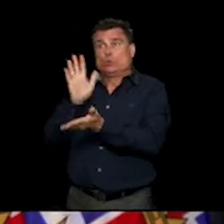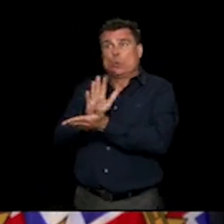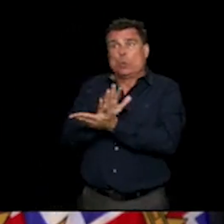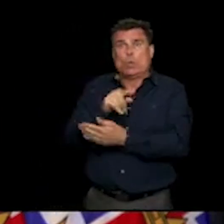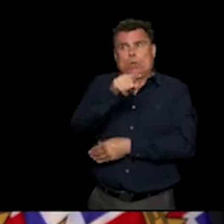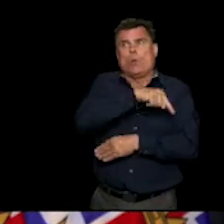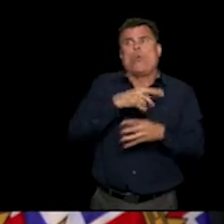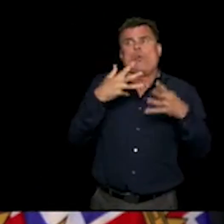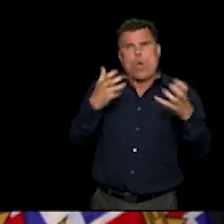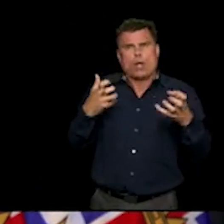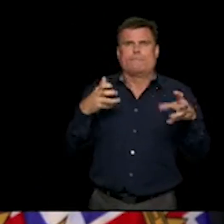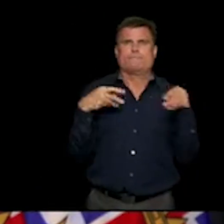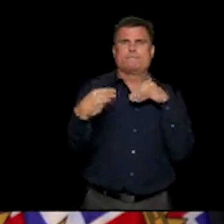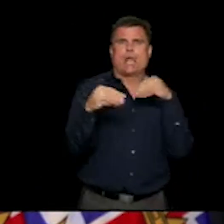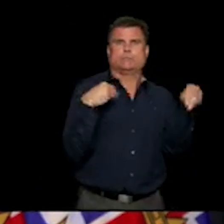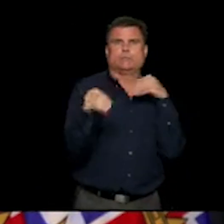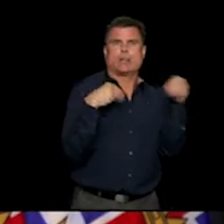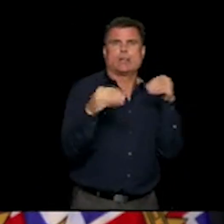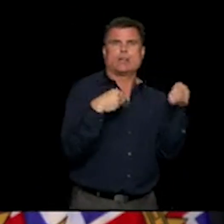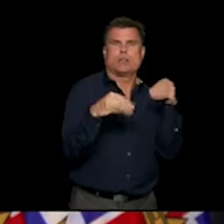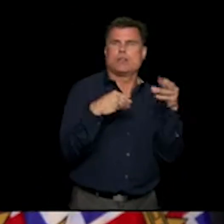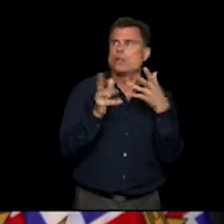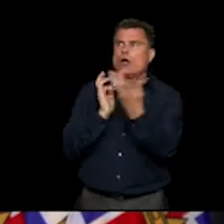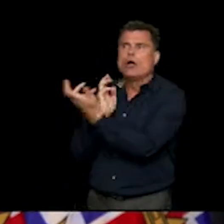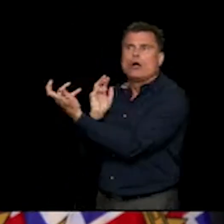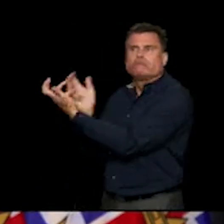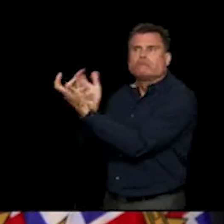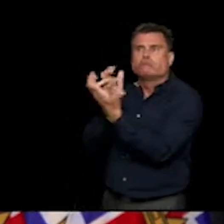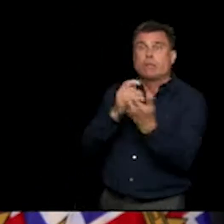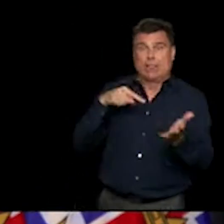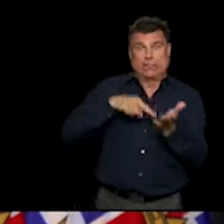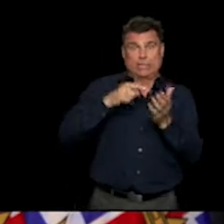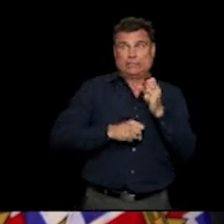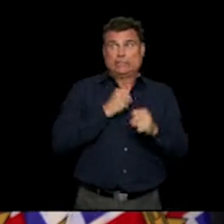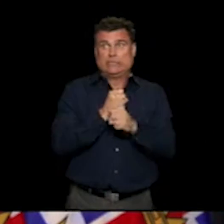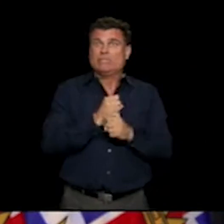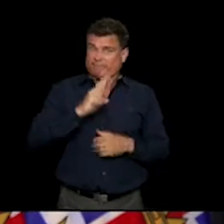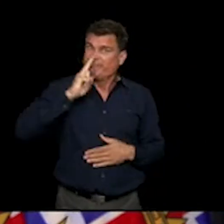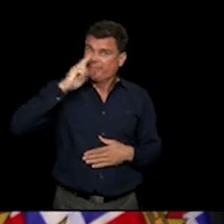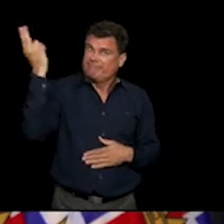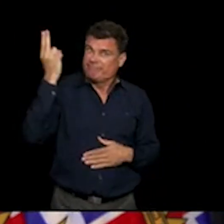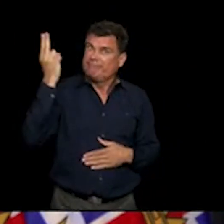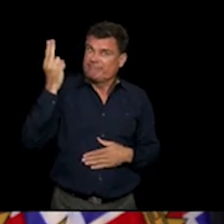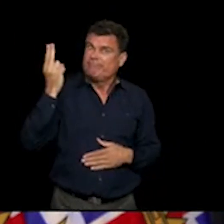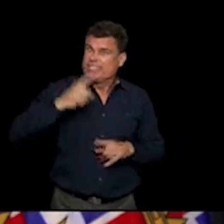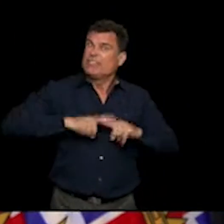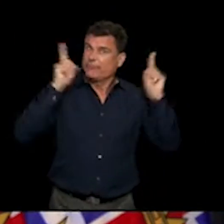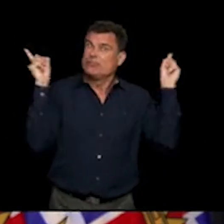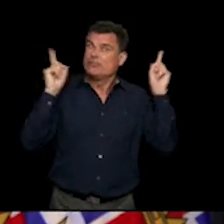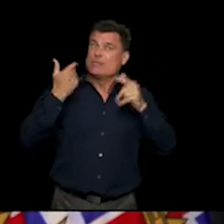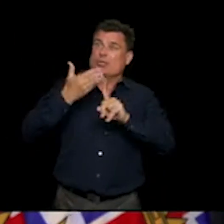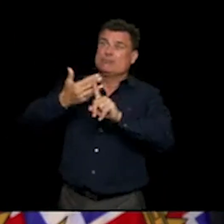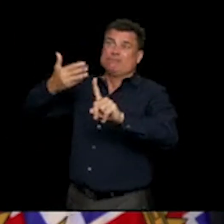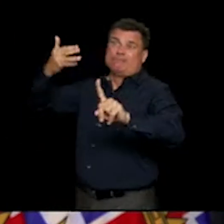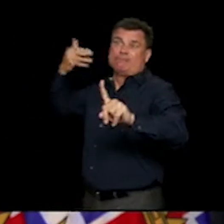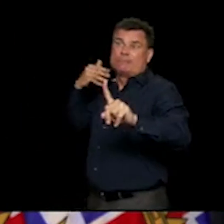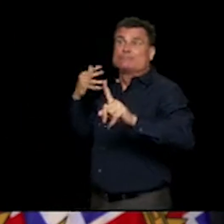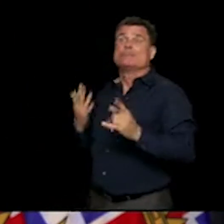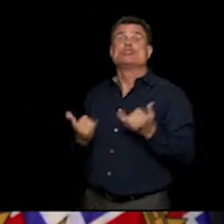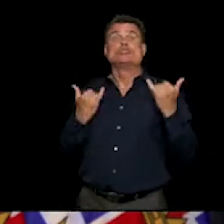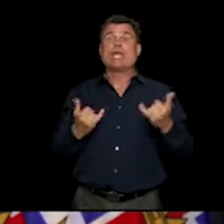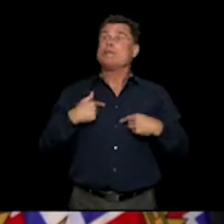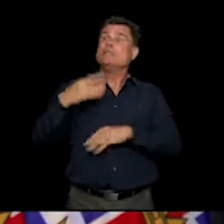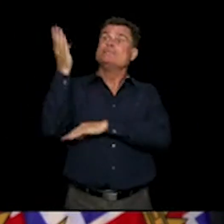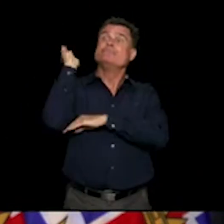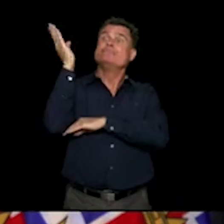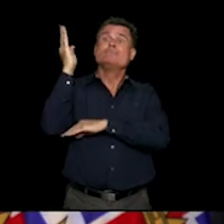be able to deliver things a little bit differently, understanding that we are in an unprecedented school year. And that's what we're confirming today. So